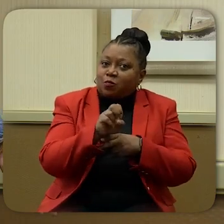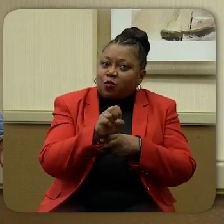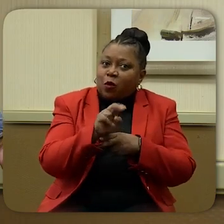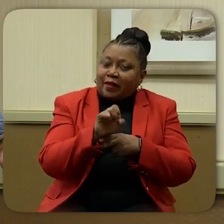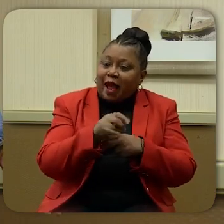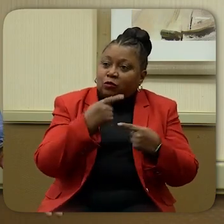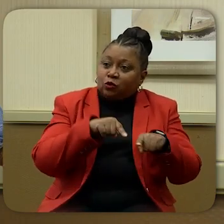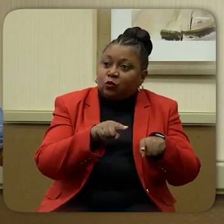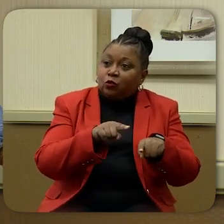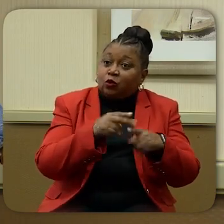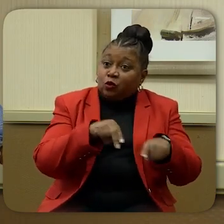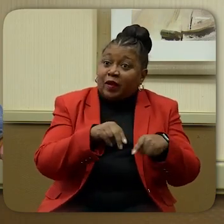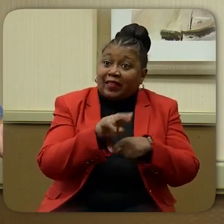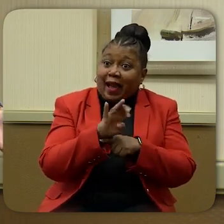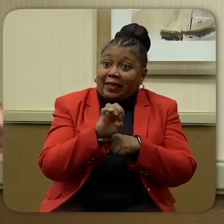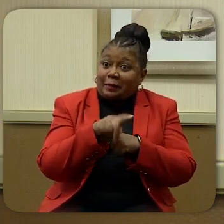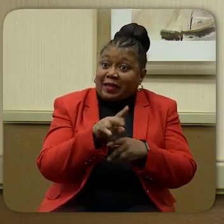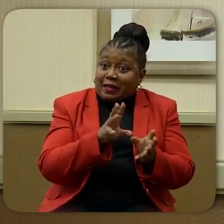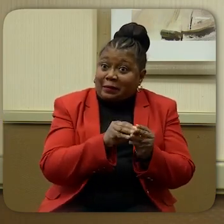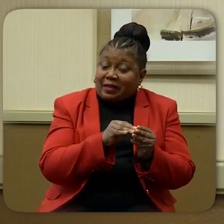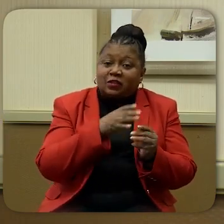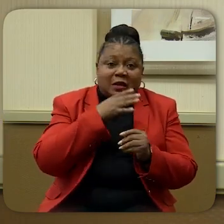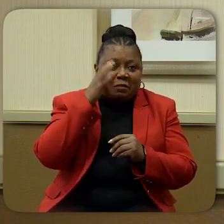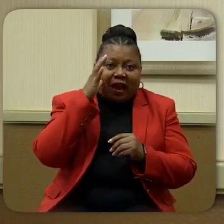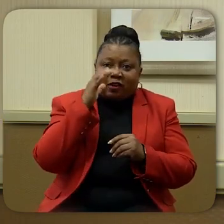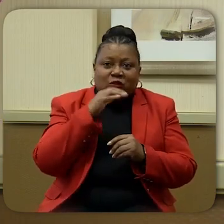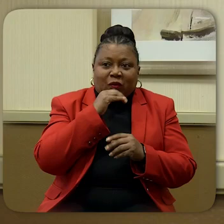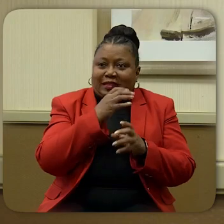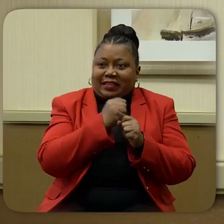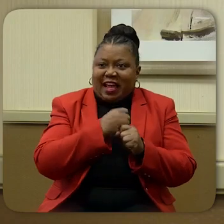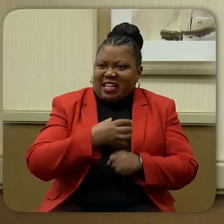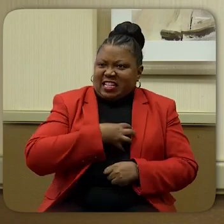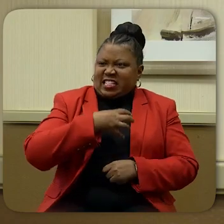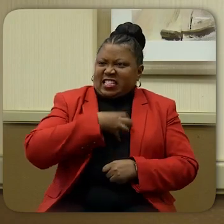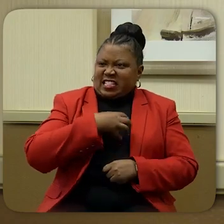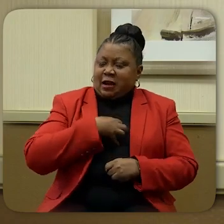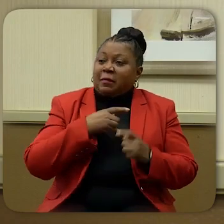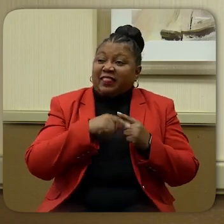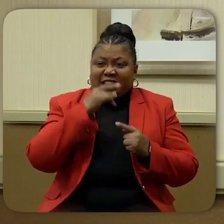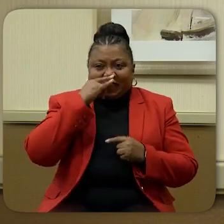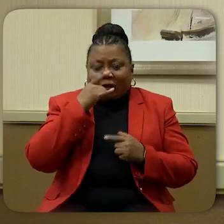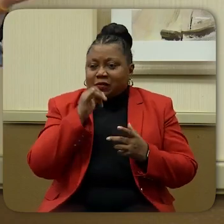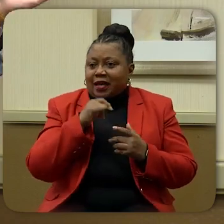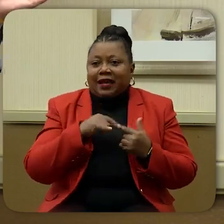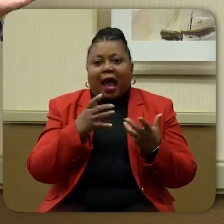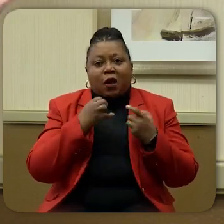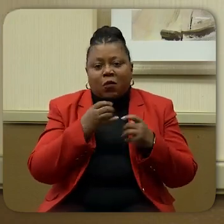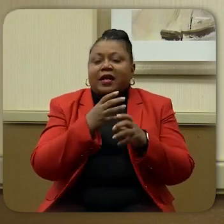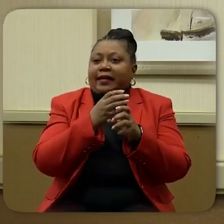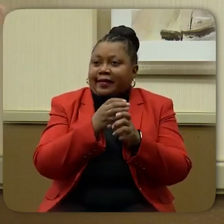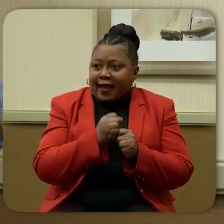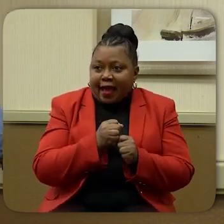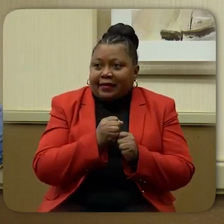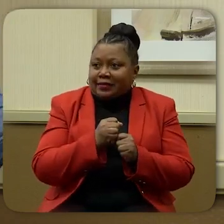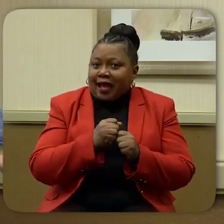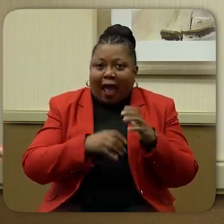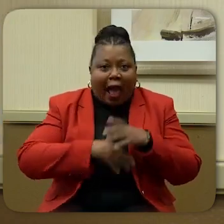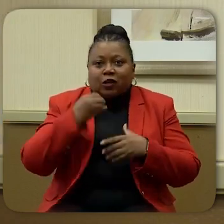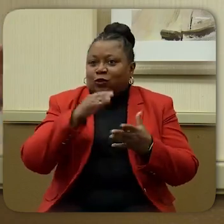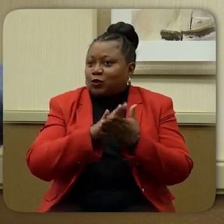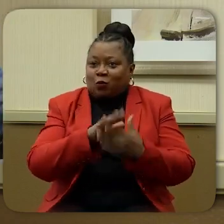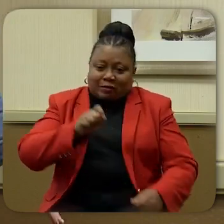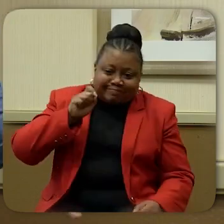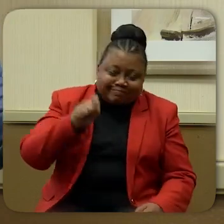use during the IEP meeting so that parents wouldn't get aggravated, because this kid was just like, I want to get out of